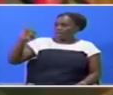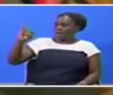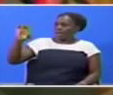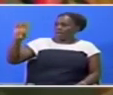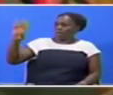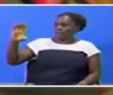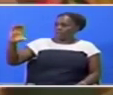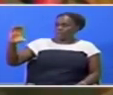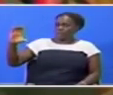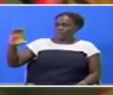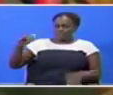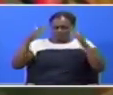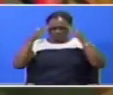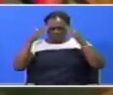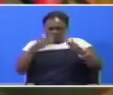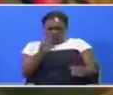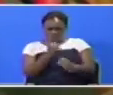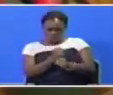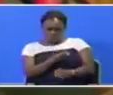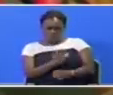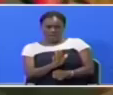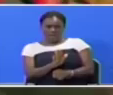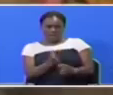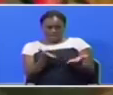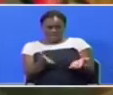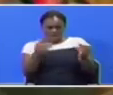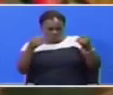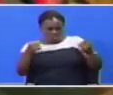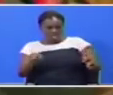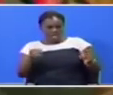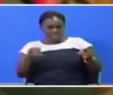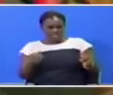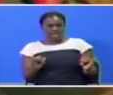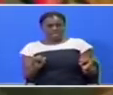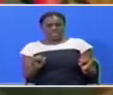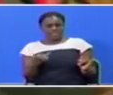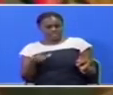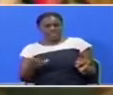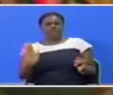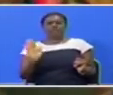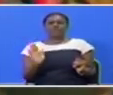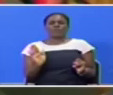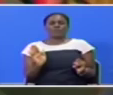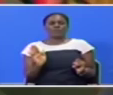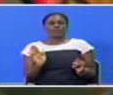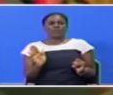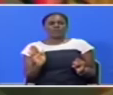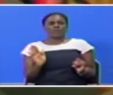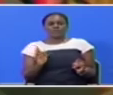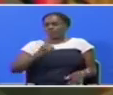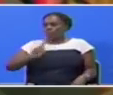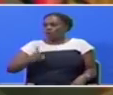instead of keeping to its narrow path, has made a determination on its part to be dictated